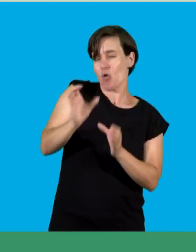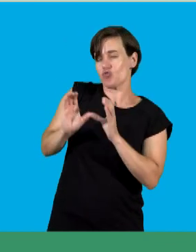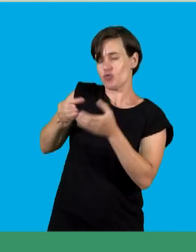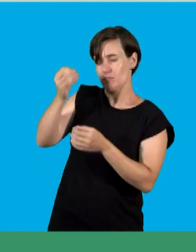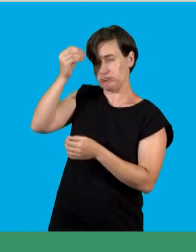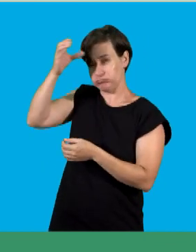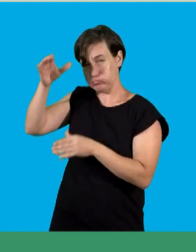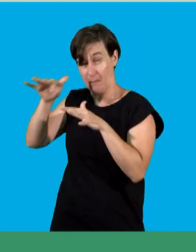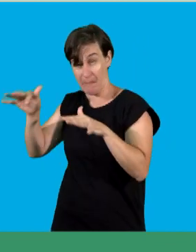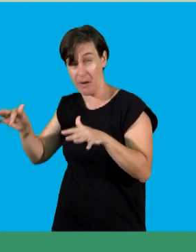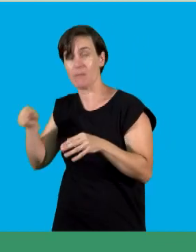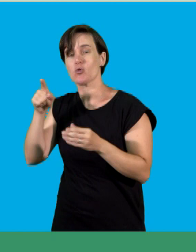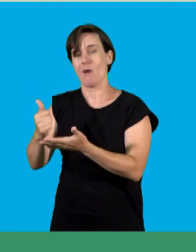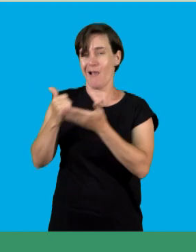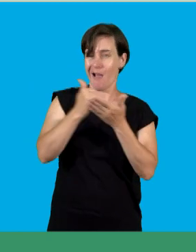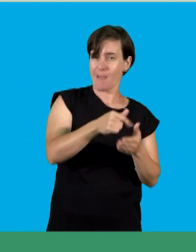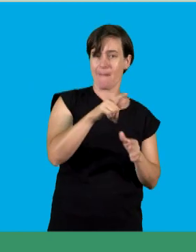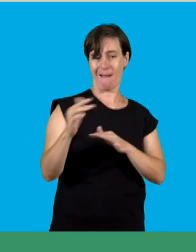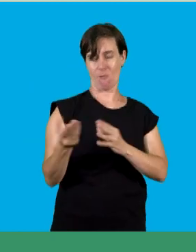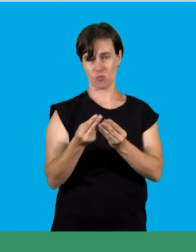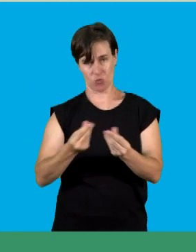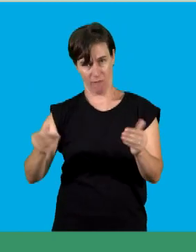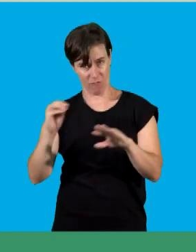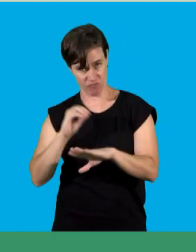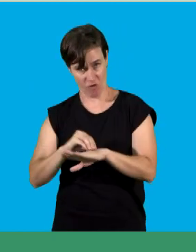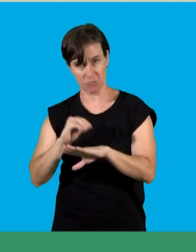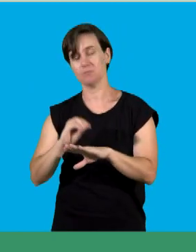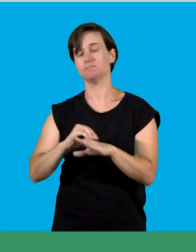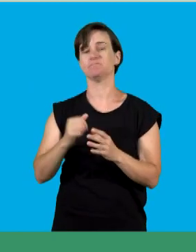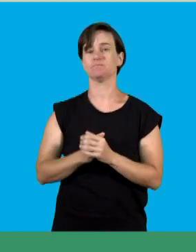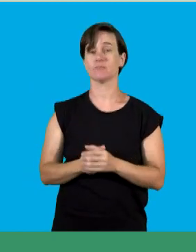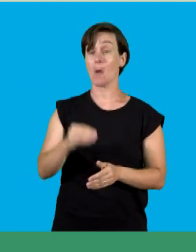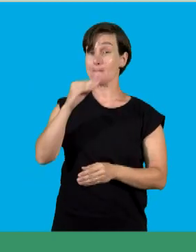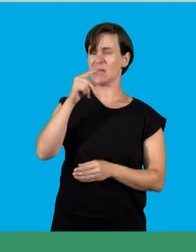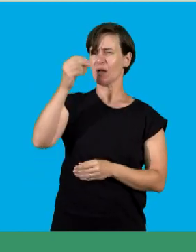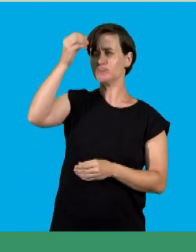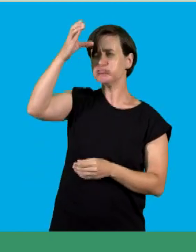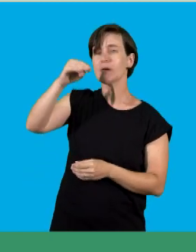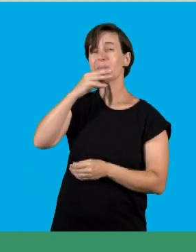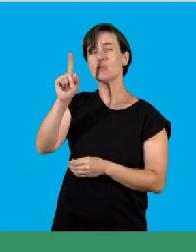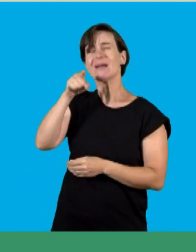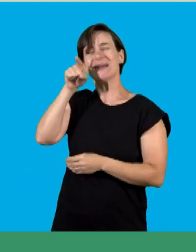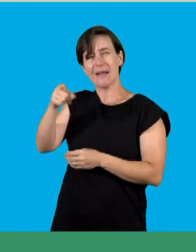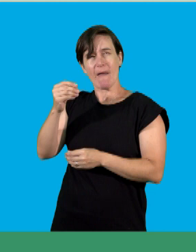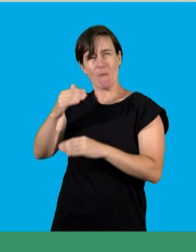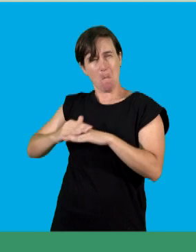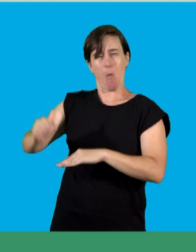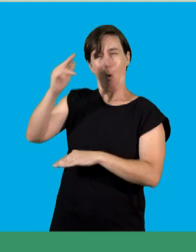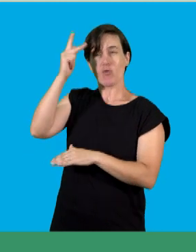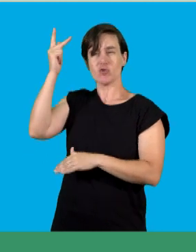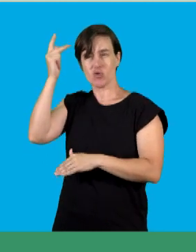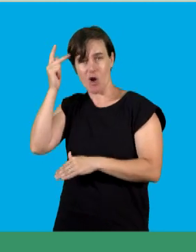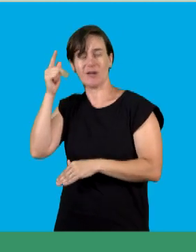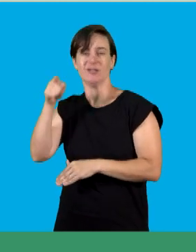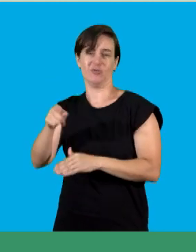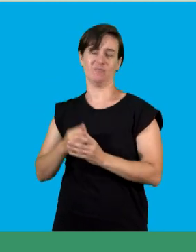to their problem. So here it's nice, it's good, because we understand that we are bringing people that have got more knowledge. They understand what we are talking